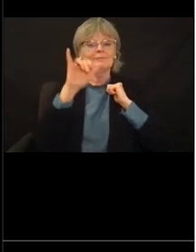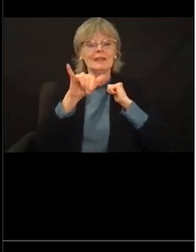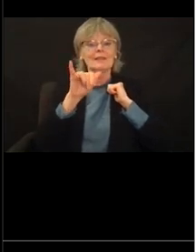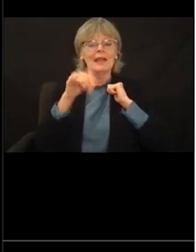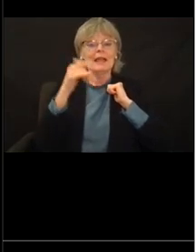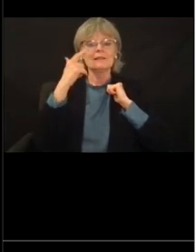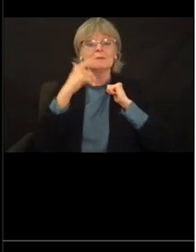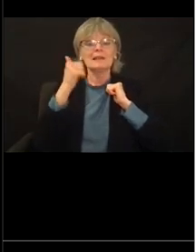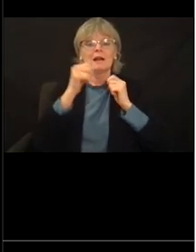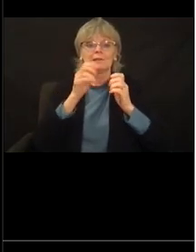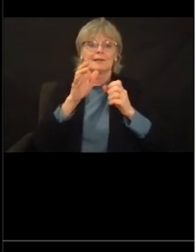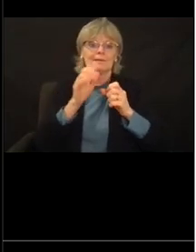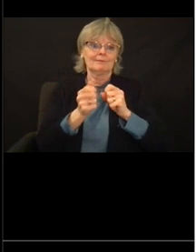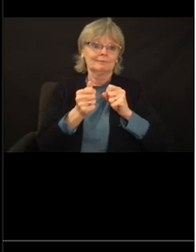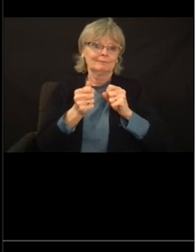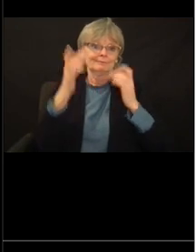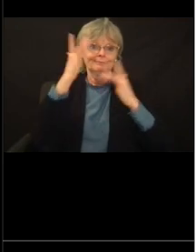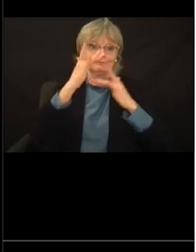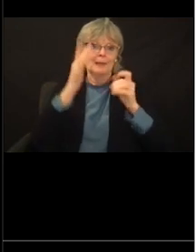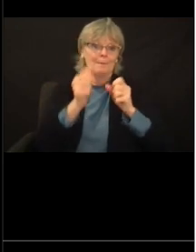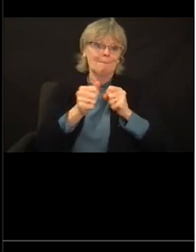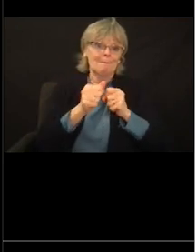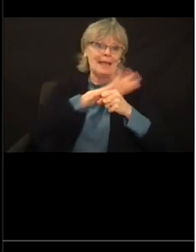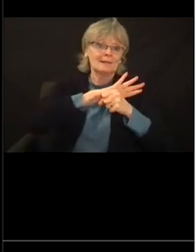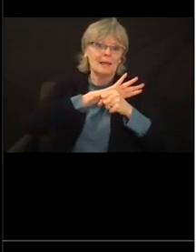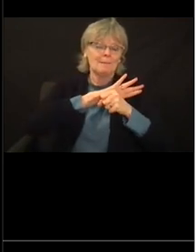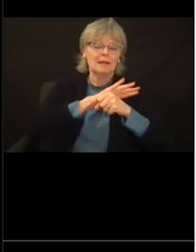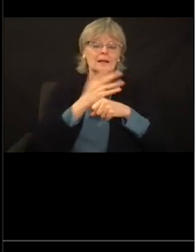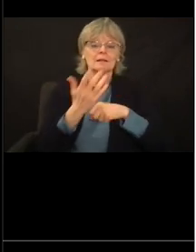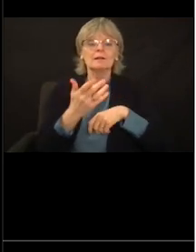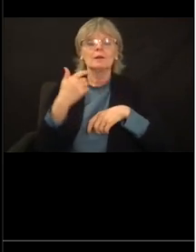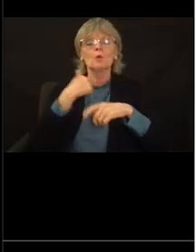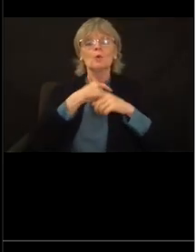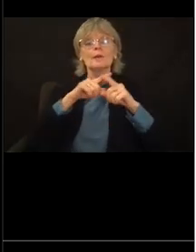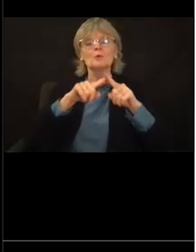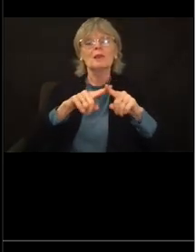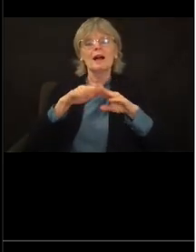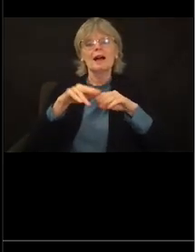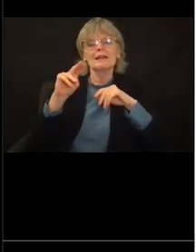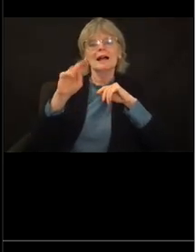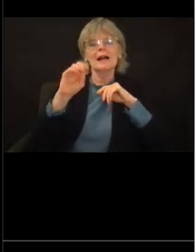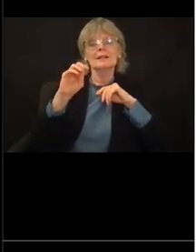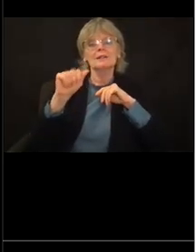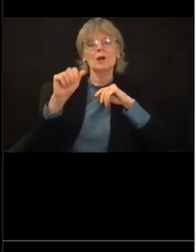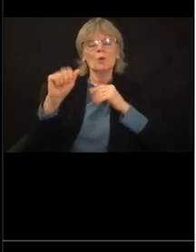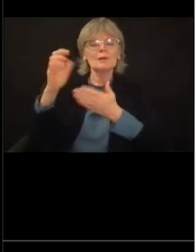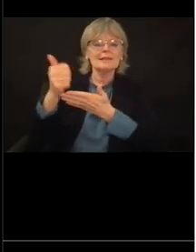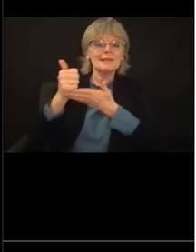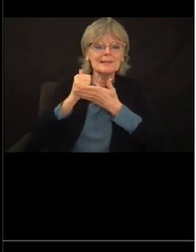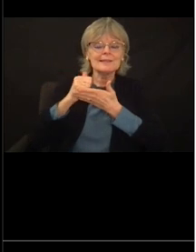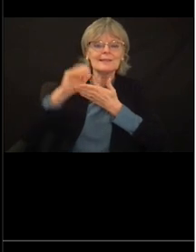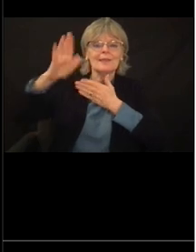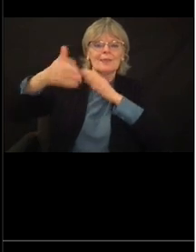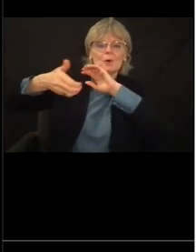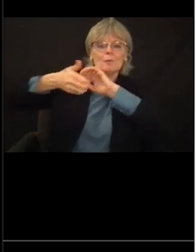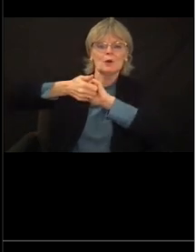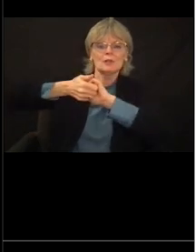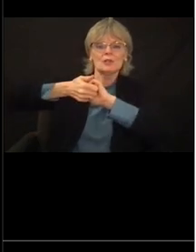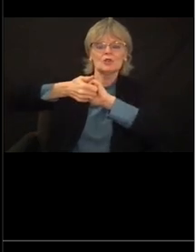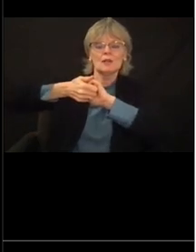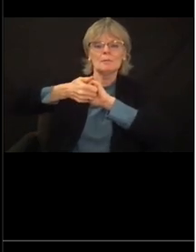the pandemic. We rely heavily on NOAA's assistance and partnership, and they're the